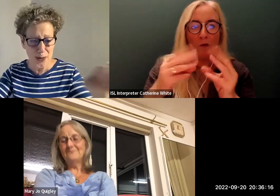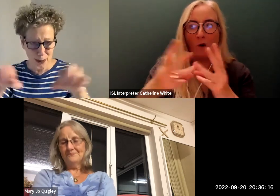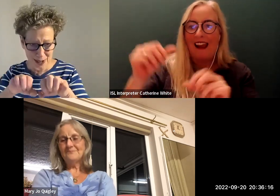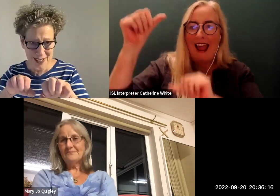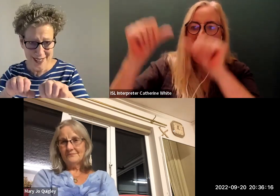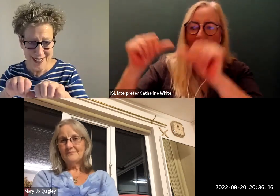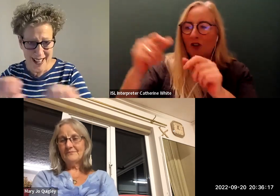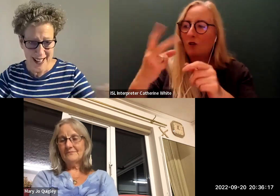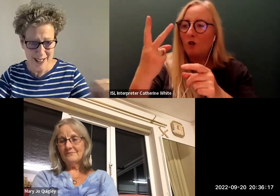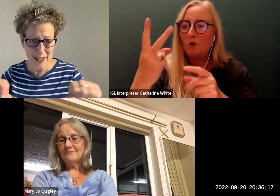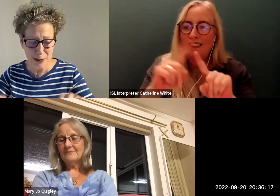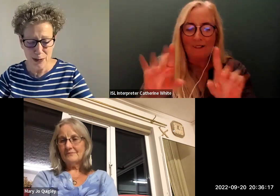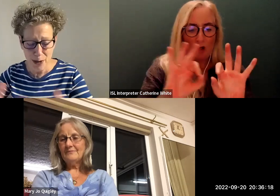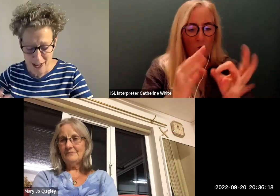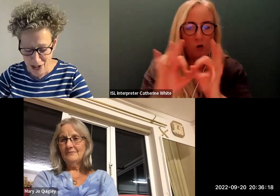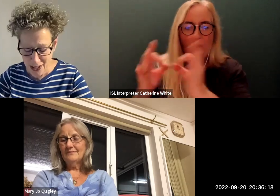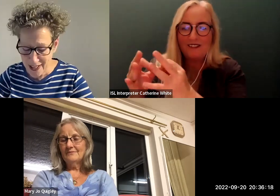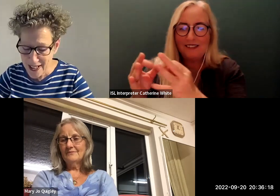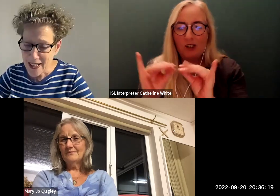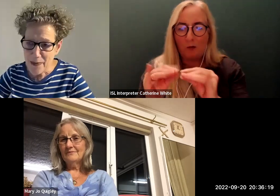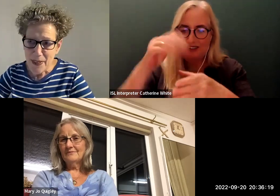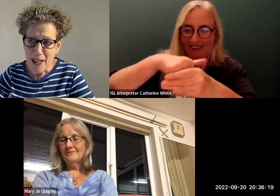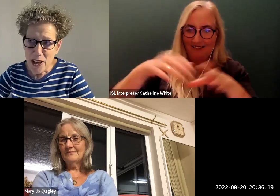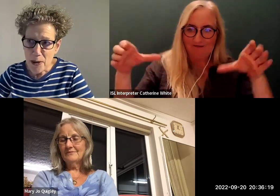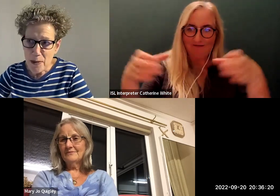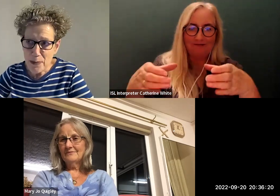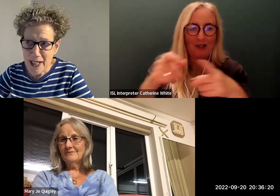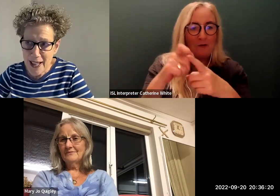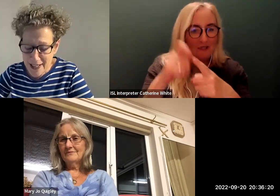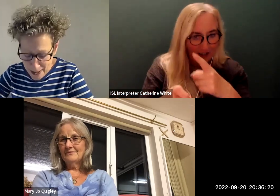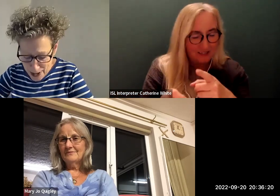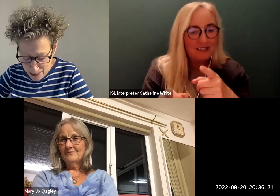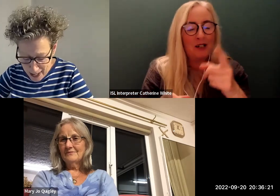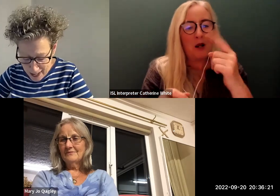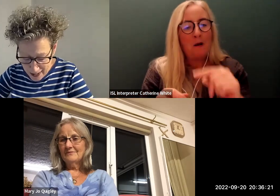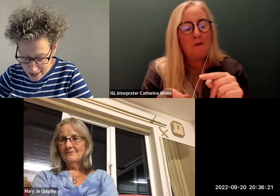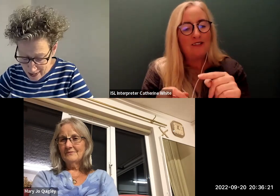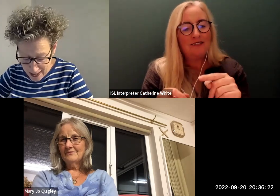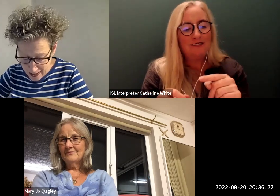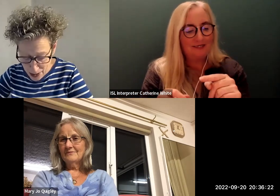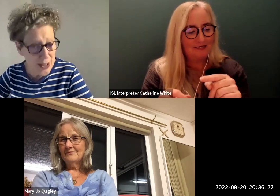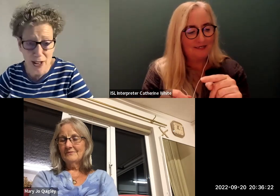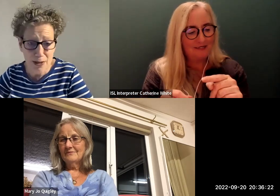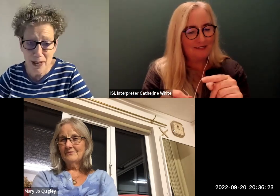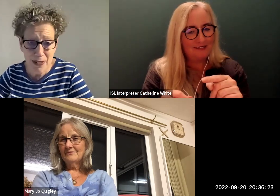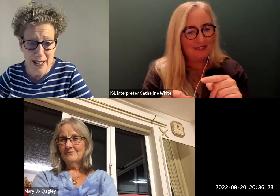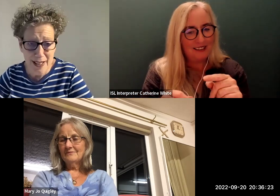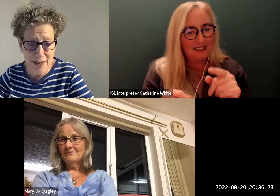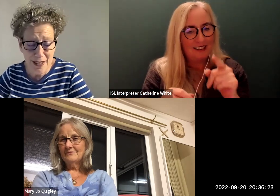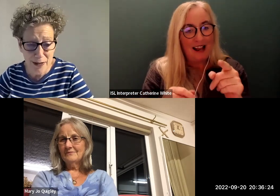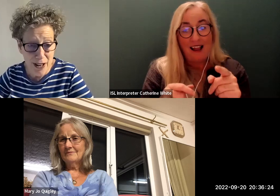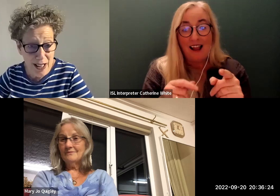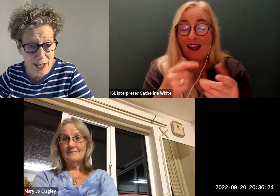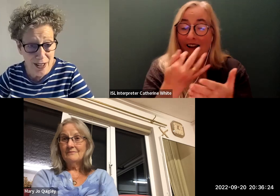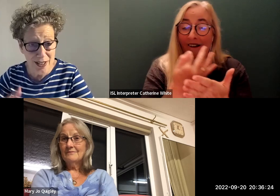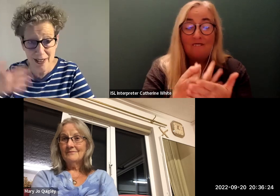two schools mm-hmm, there of practitioners. But it seems to me, and this, do excuse me if this is